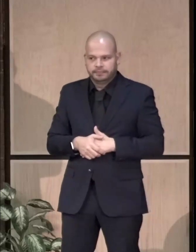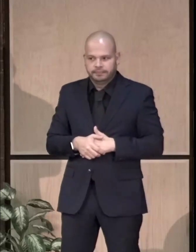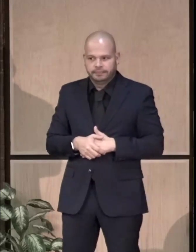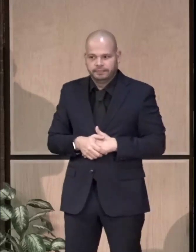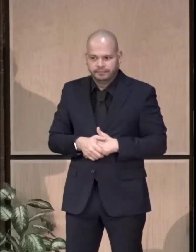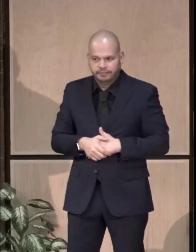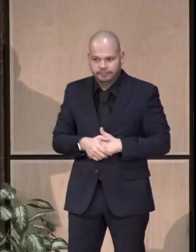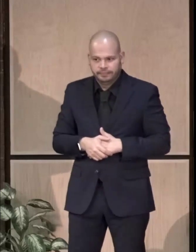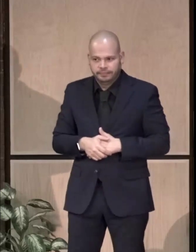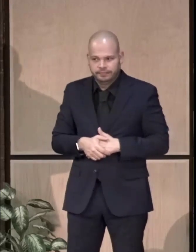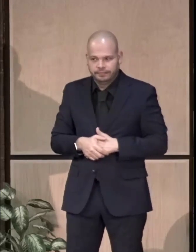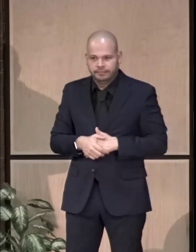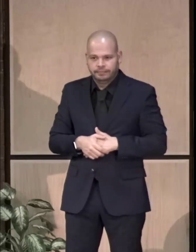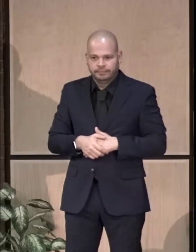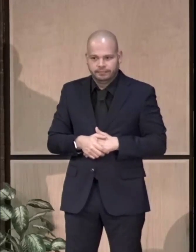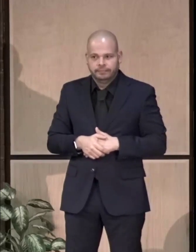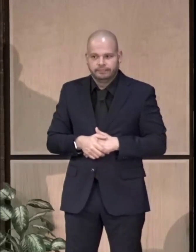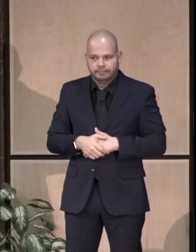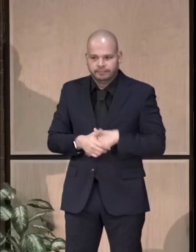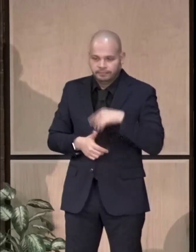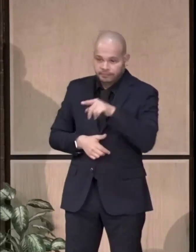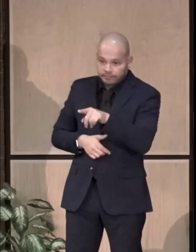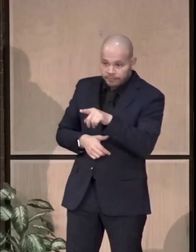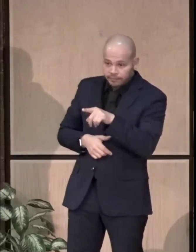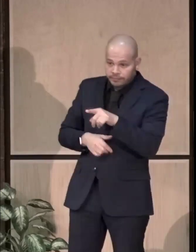And in the comments, it says that